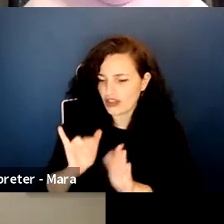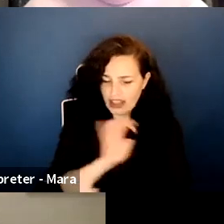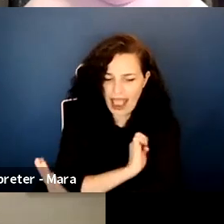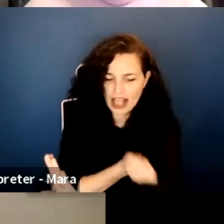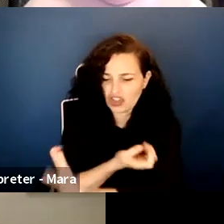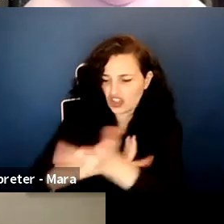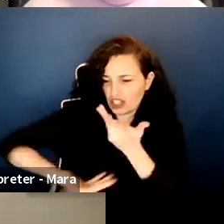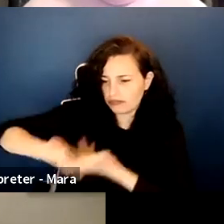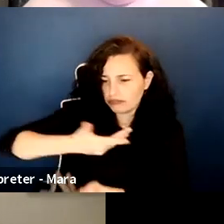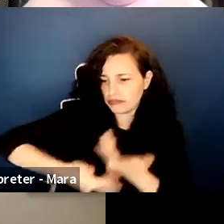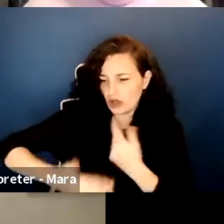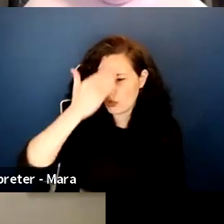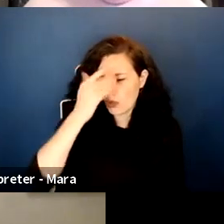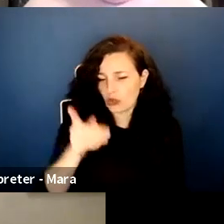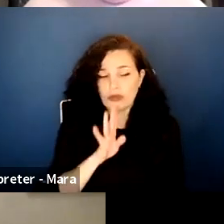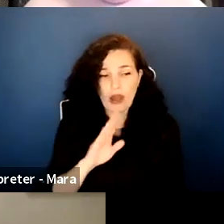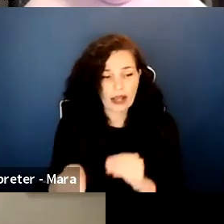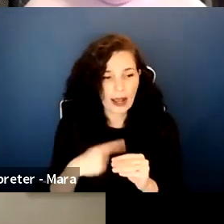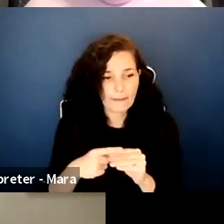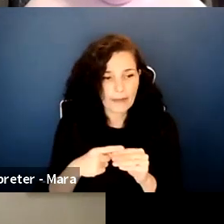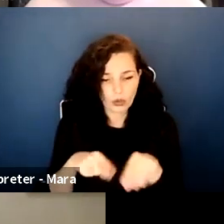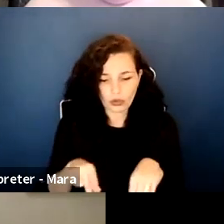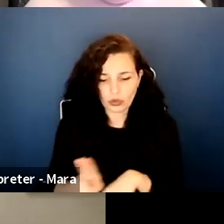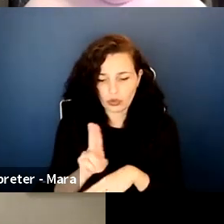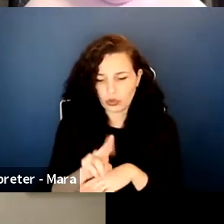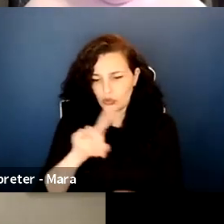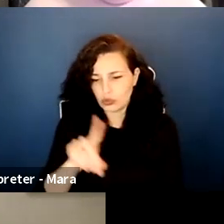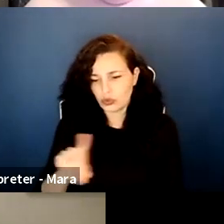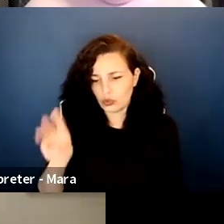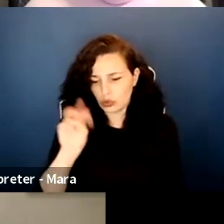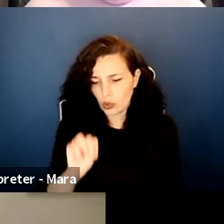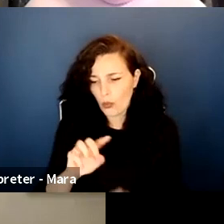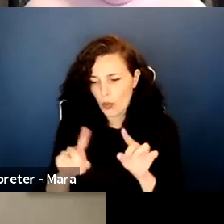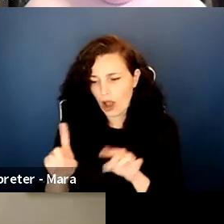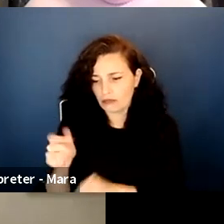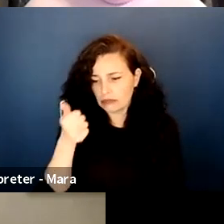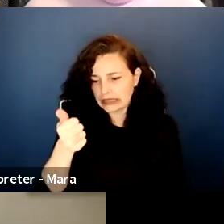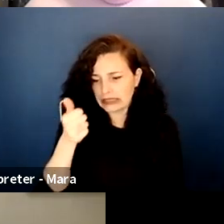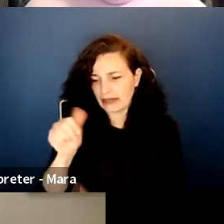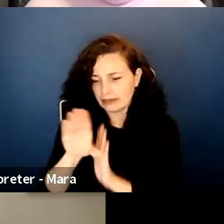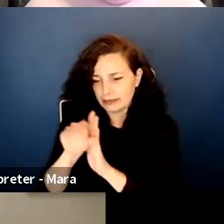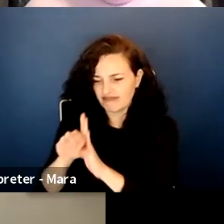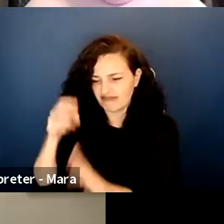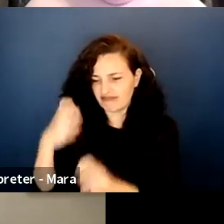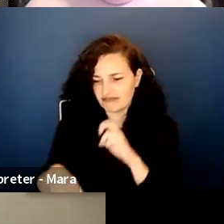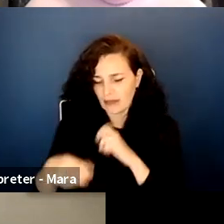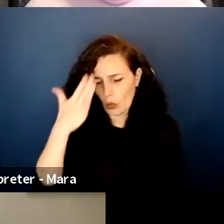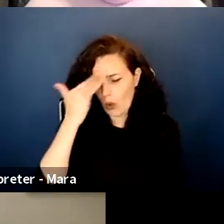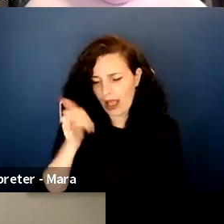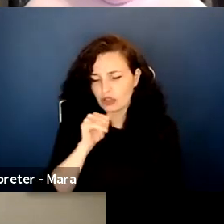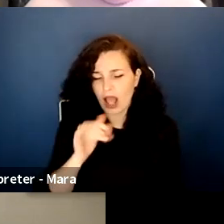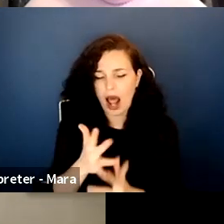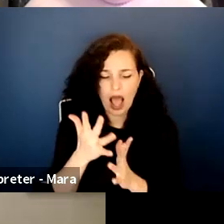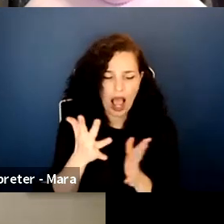it by Zoom, but these self-tapes, it's difficult because there's not always a lot of